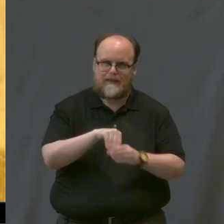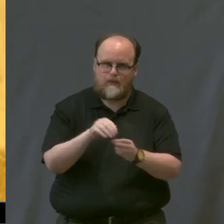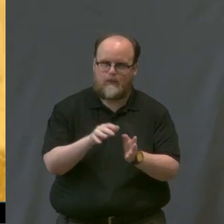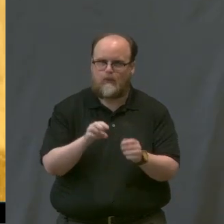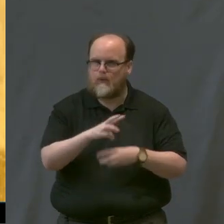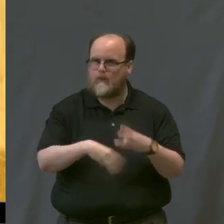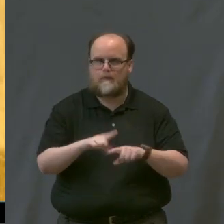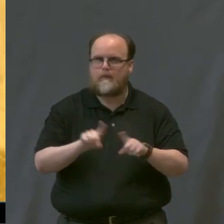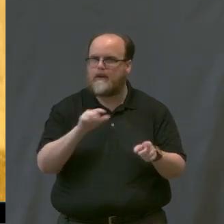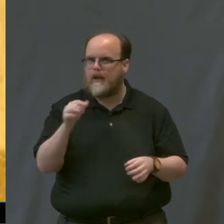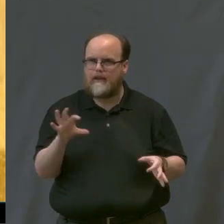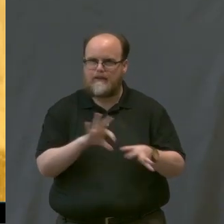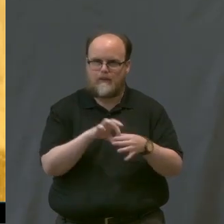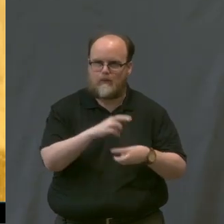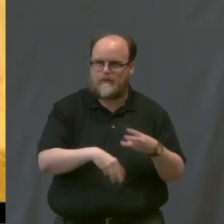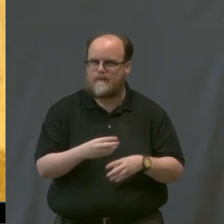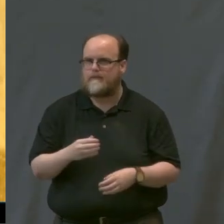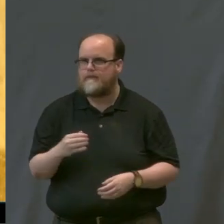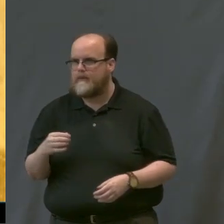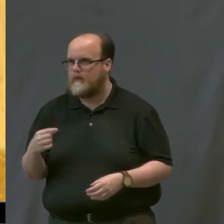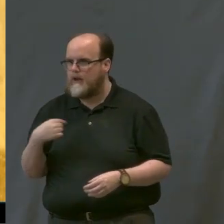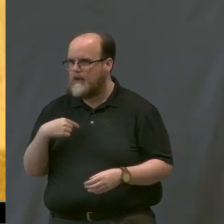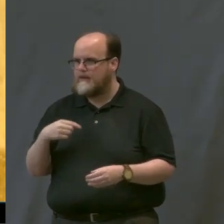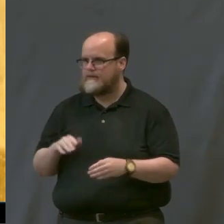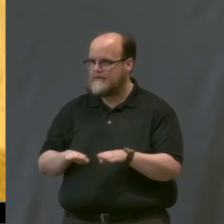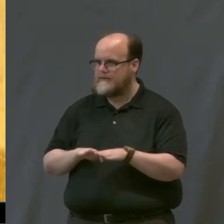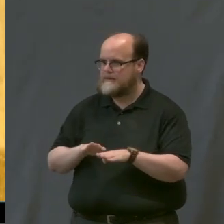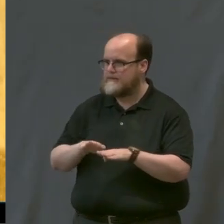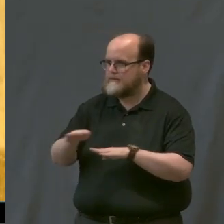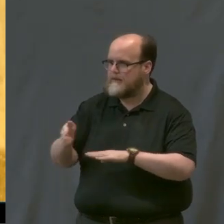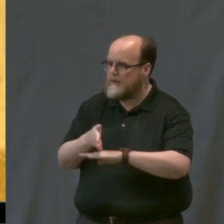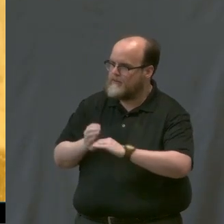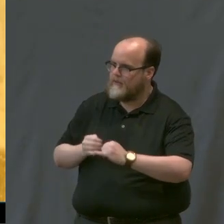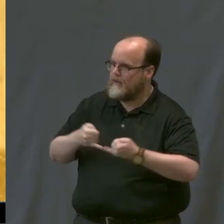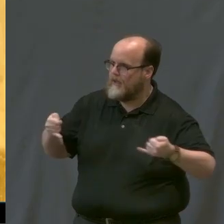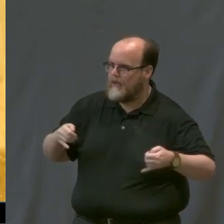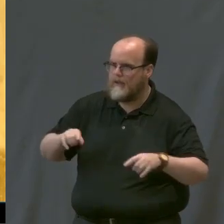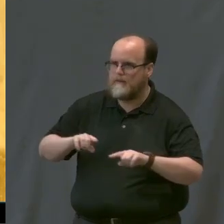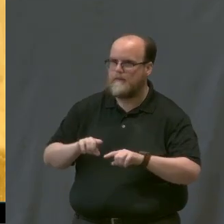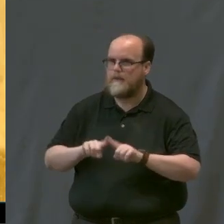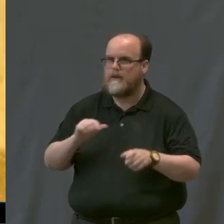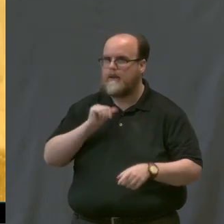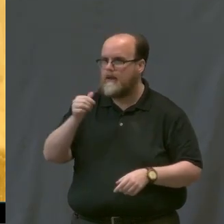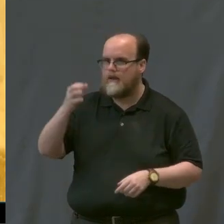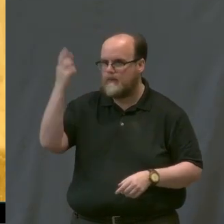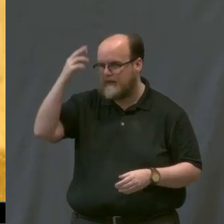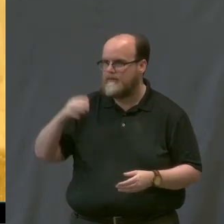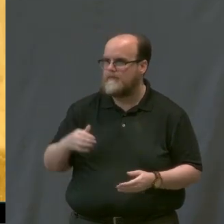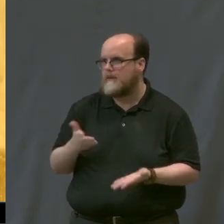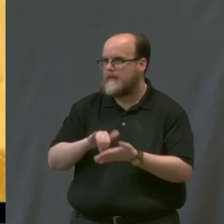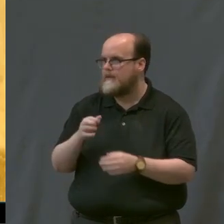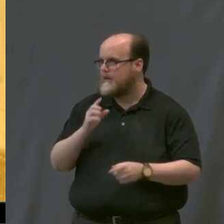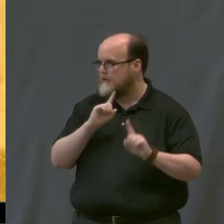this is, do I ever step across that line and not realize it? And perhaps that is the answer to the